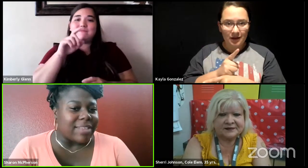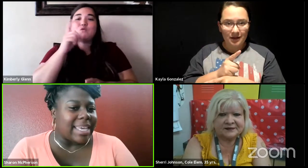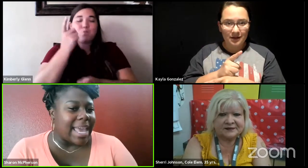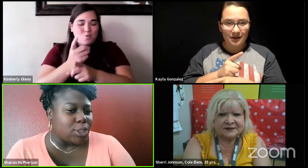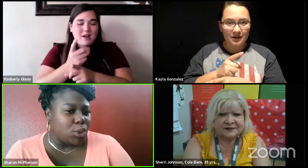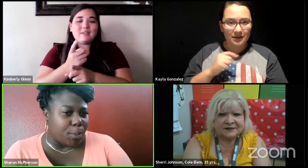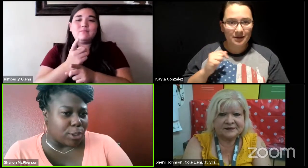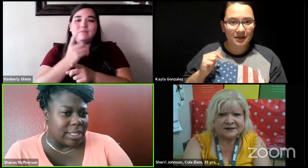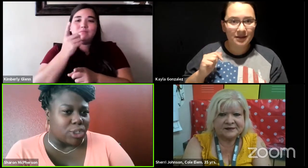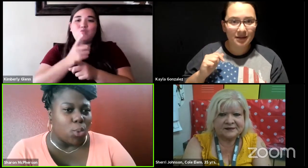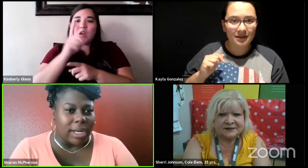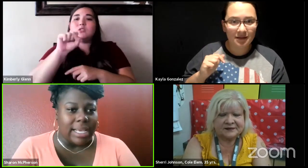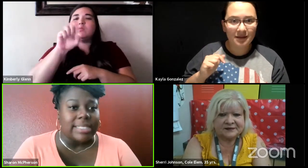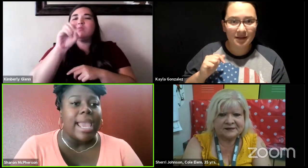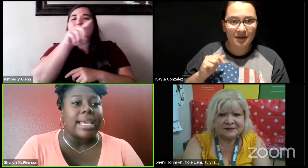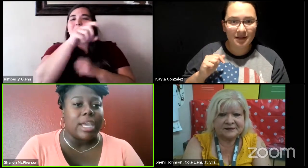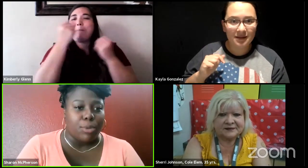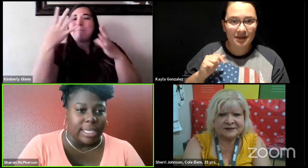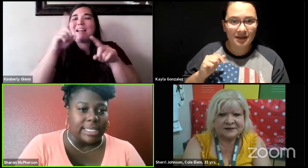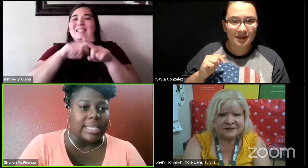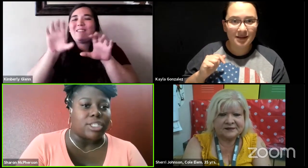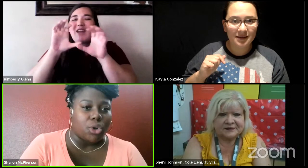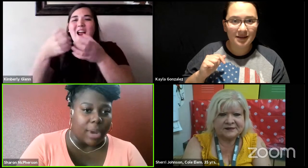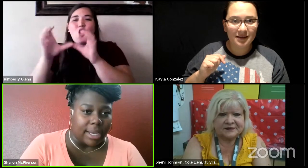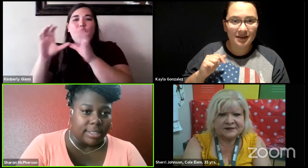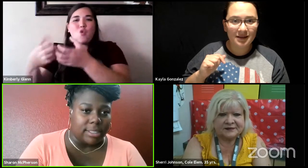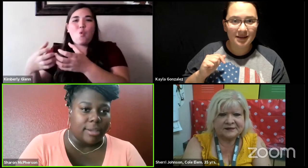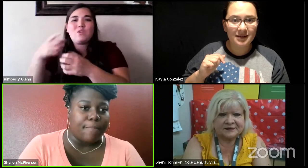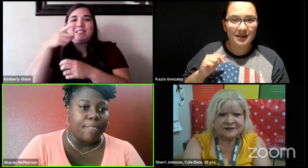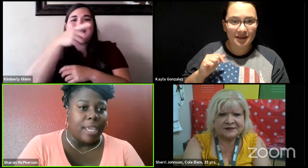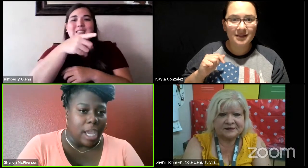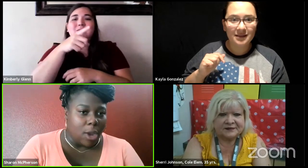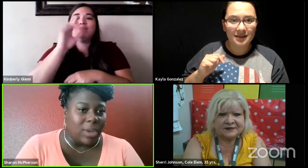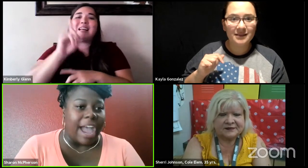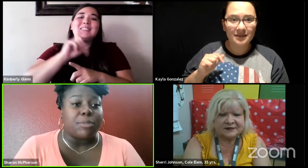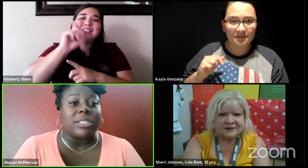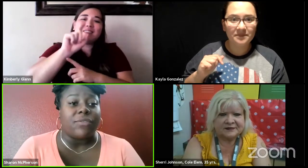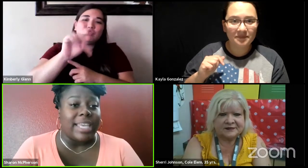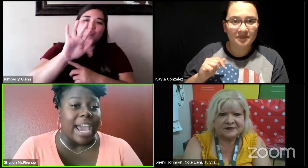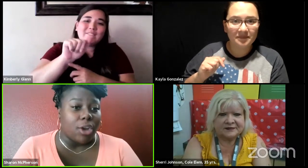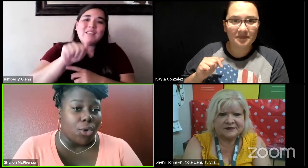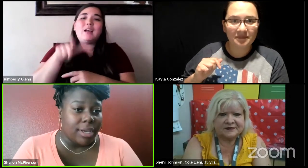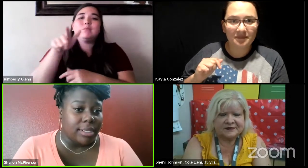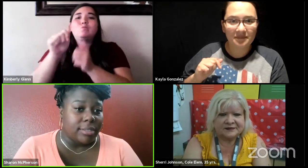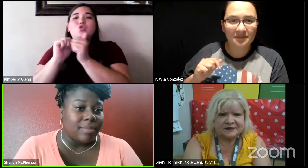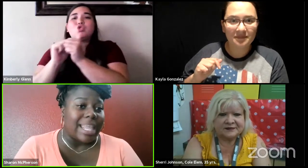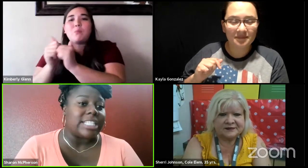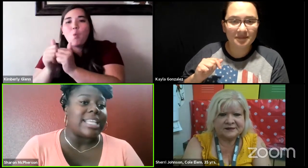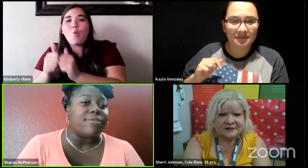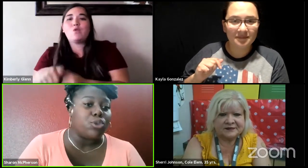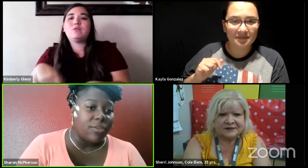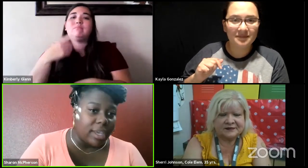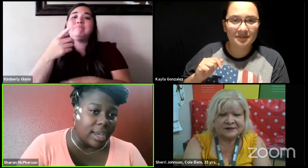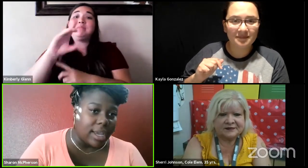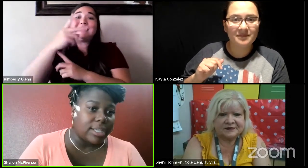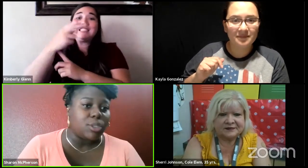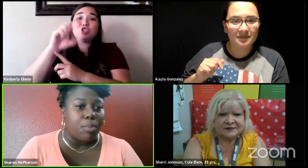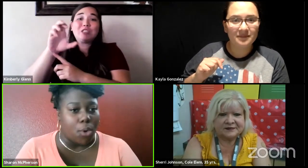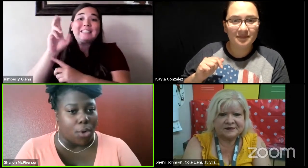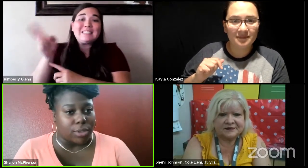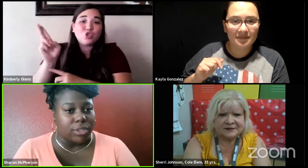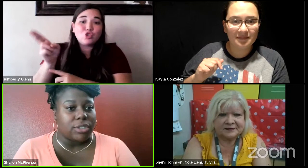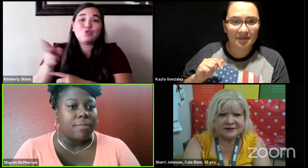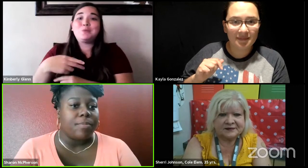And I have to guess who the person is or what it is, and Kimberly is saying that's correct. We have specific categories like deaf